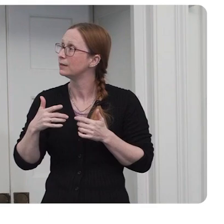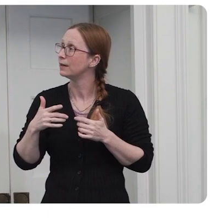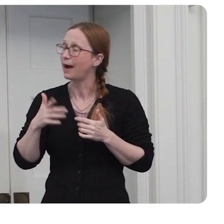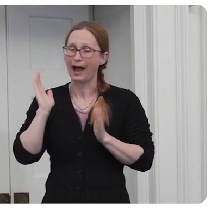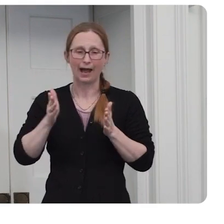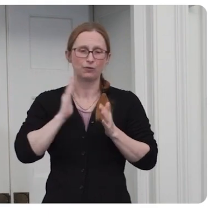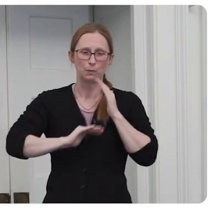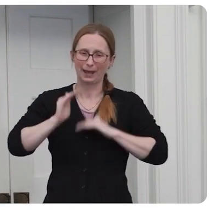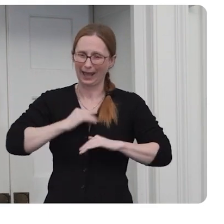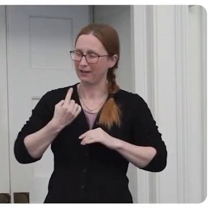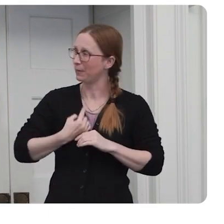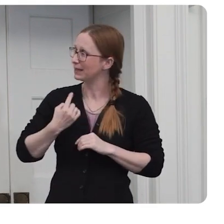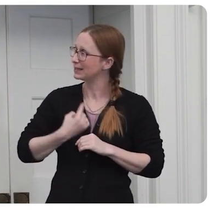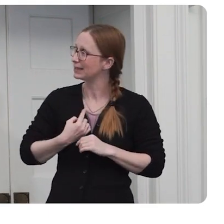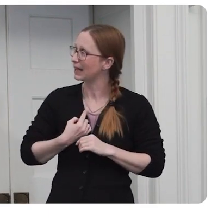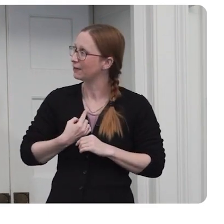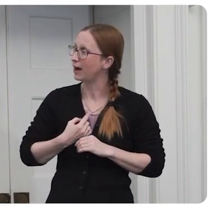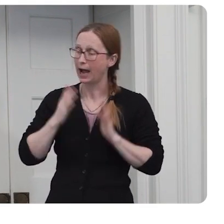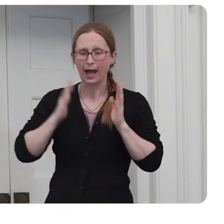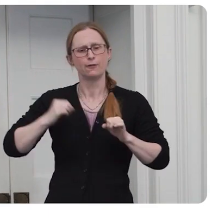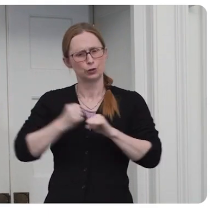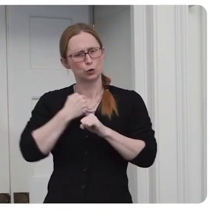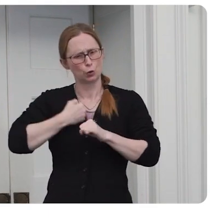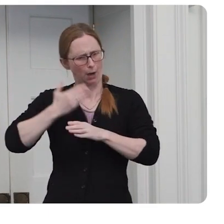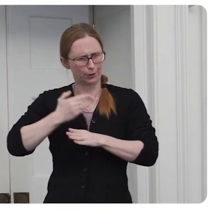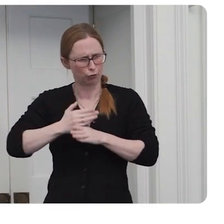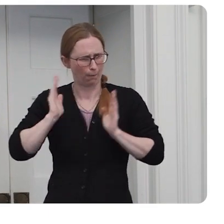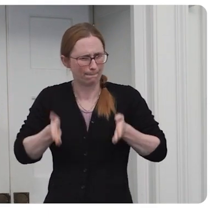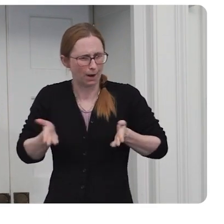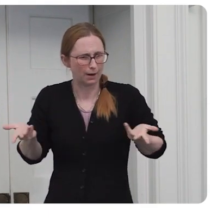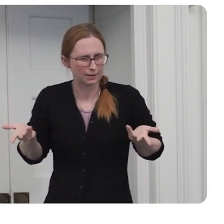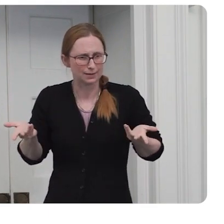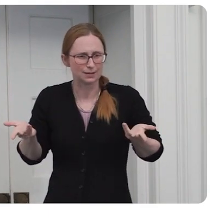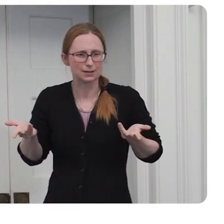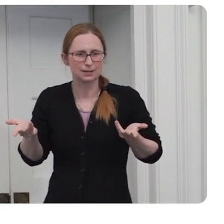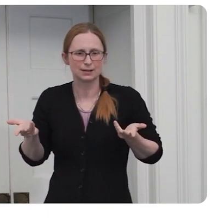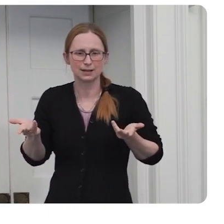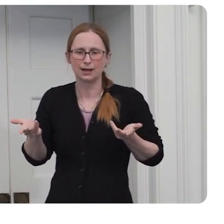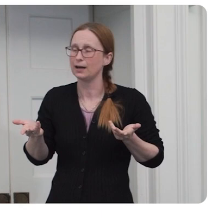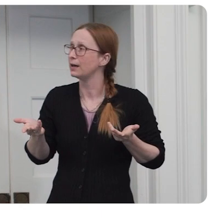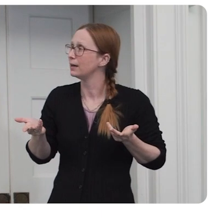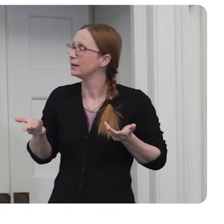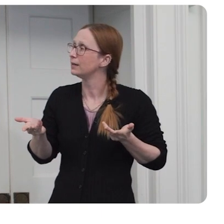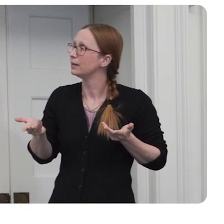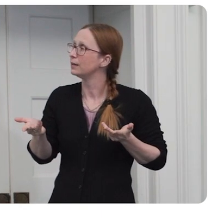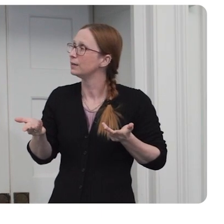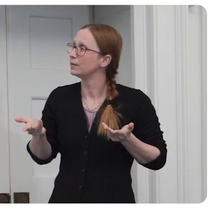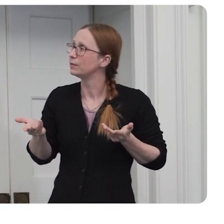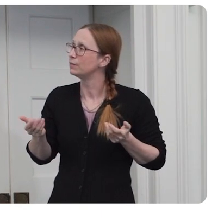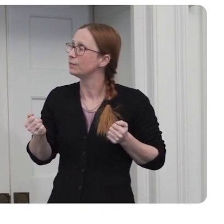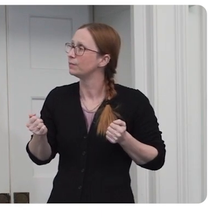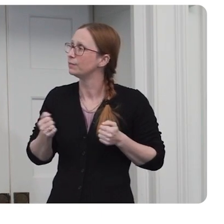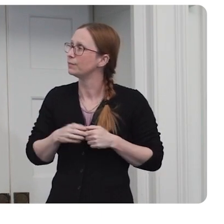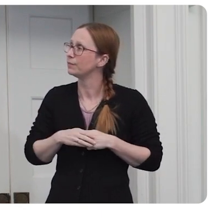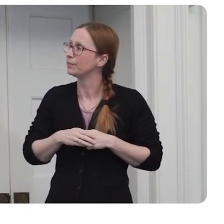I need to behave myself. I need to do my job, so do. Every time